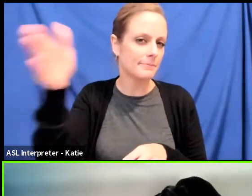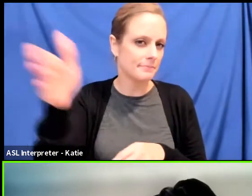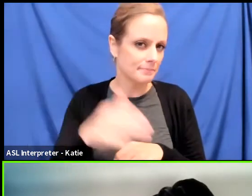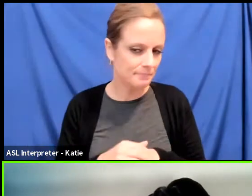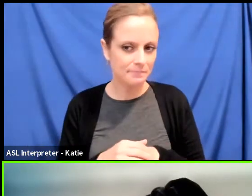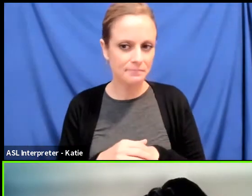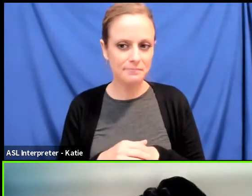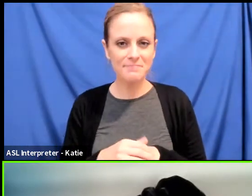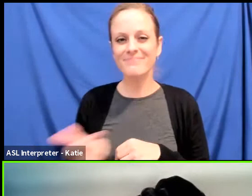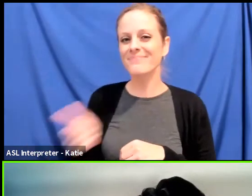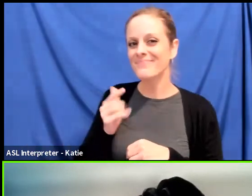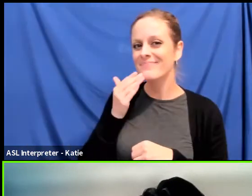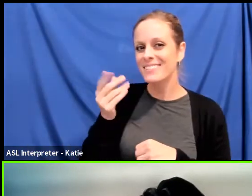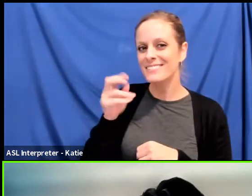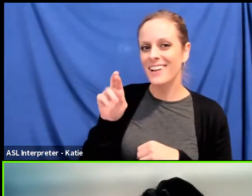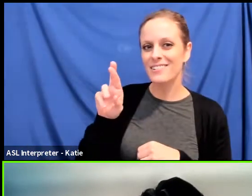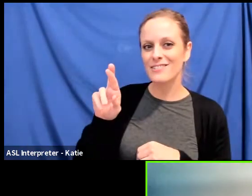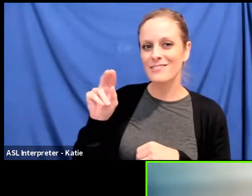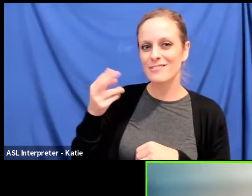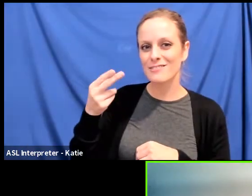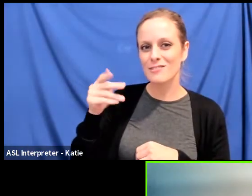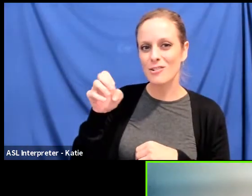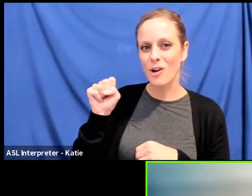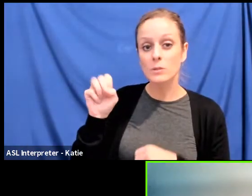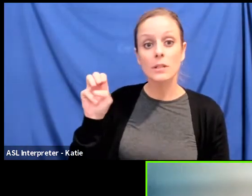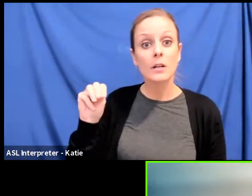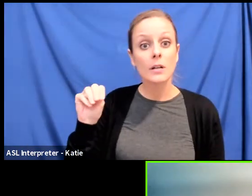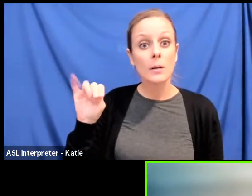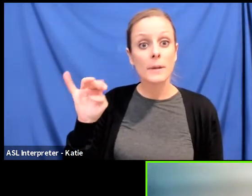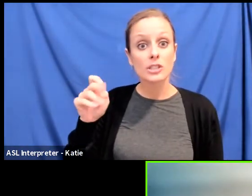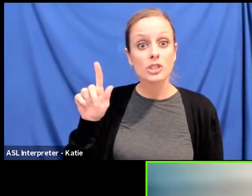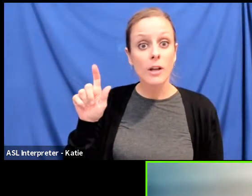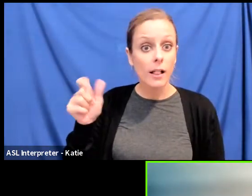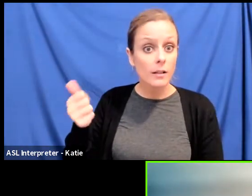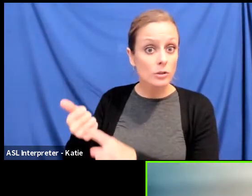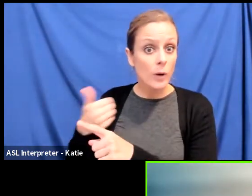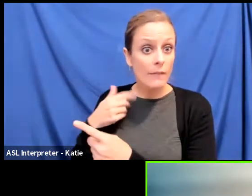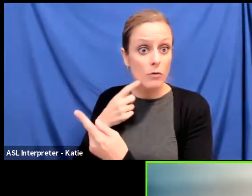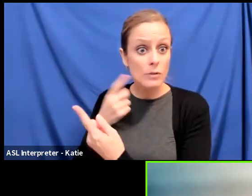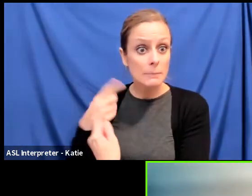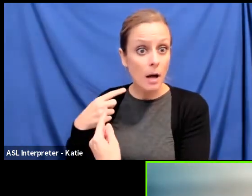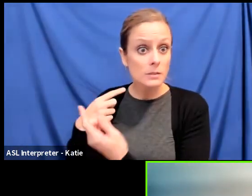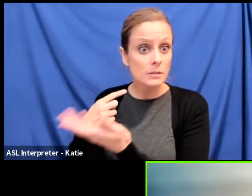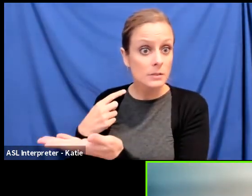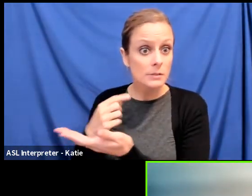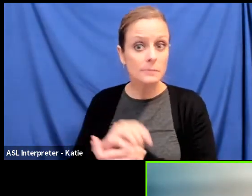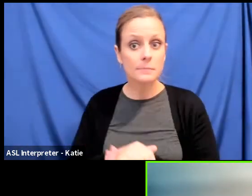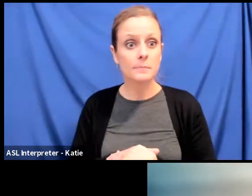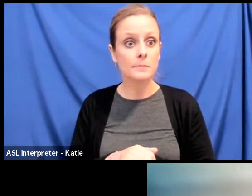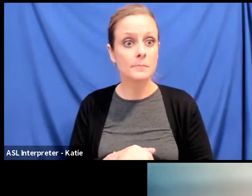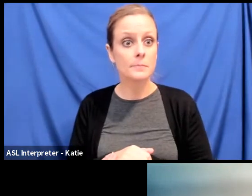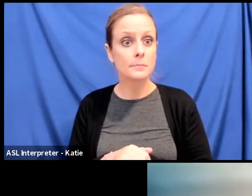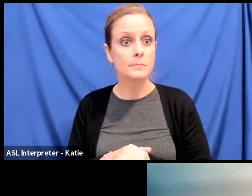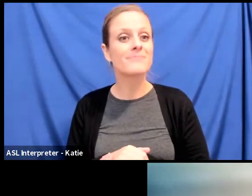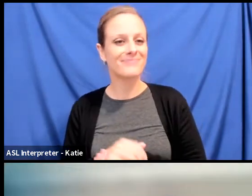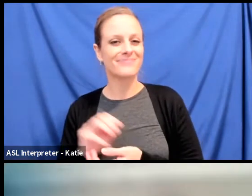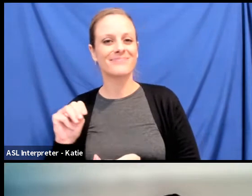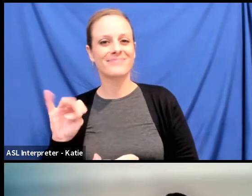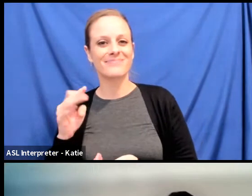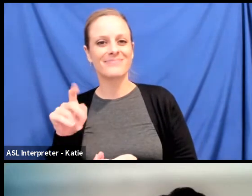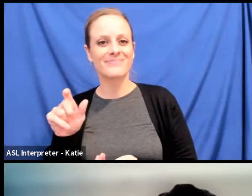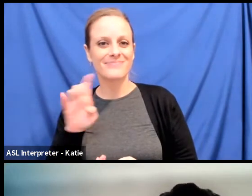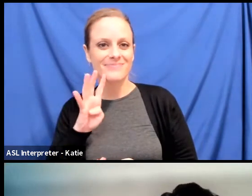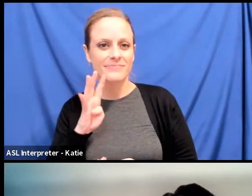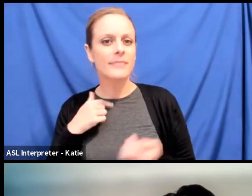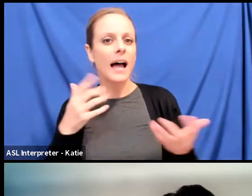Thank you, Dr. Rhodes. Michelle, did you have a response to Dr. Rhodes? I see your hand. I just wanted to